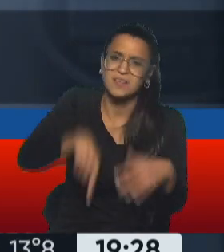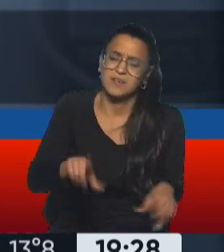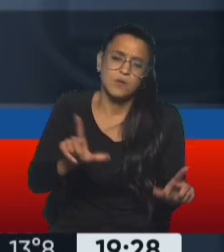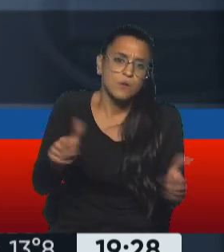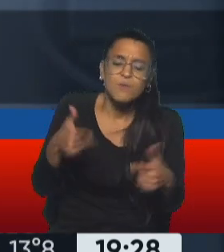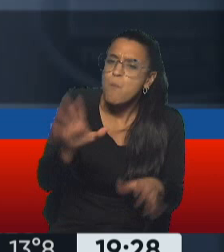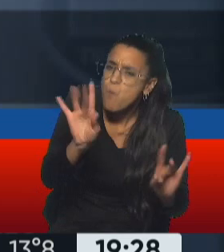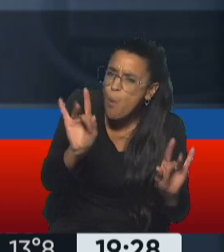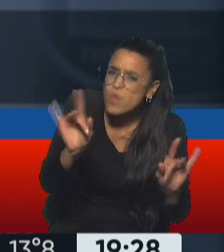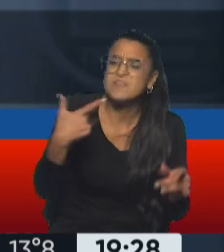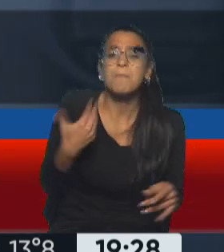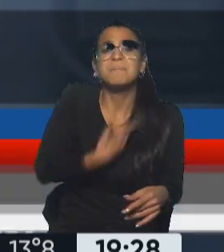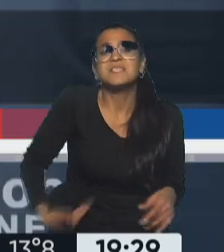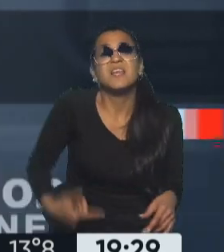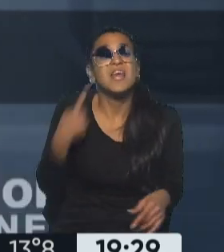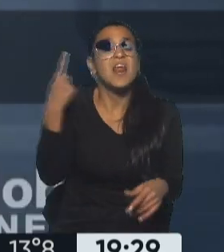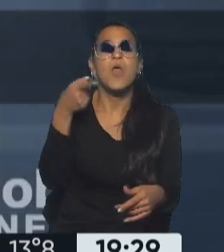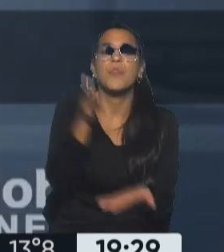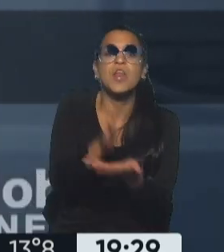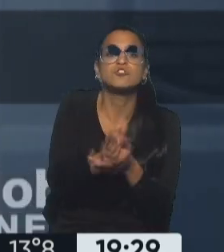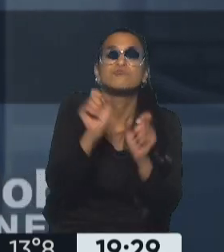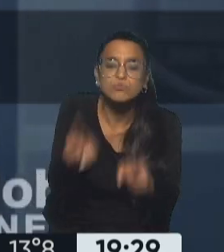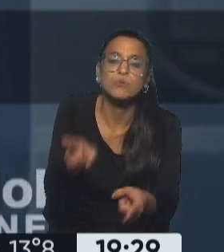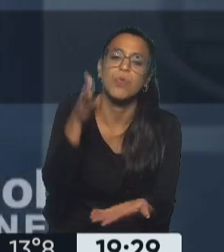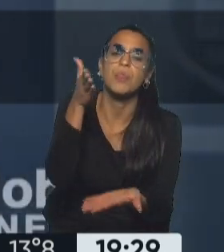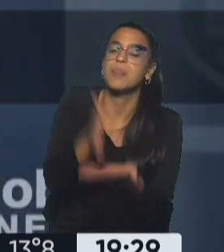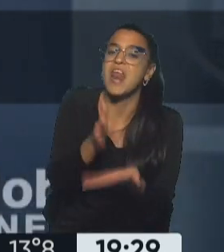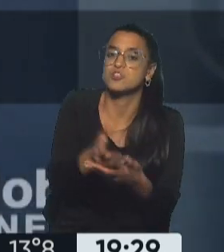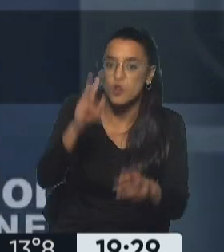thing. The president believes their rights should be respected. Go ahead. I think we got to move on. I think